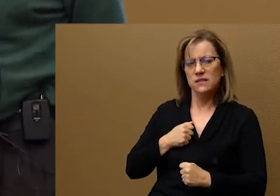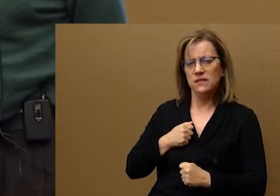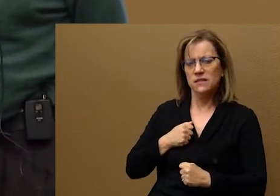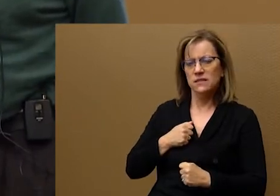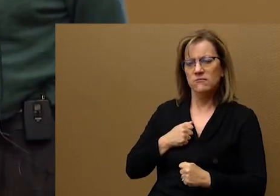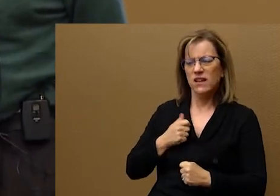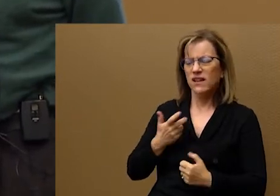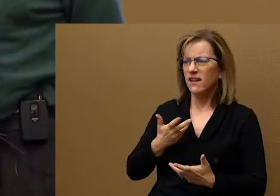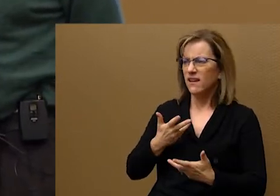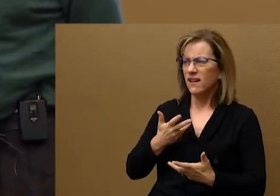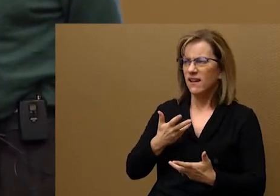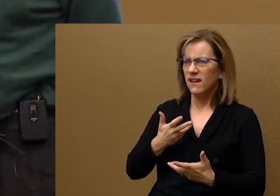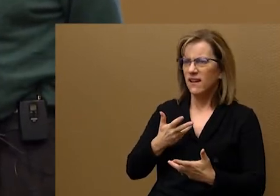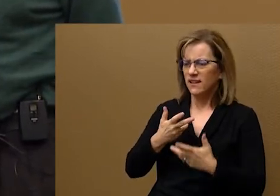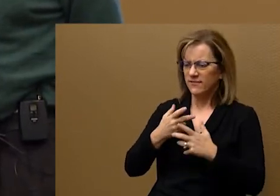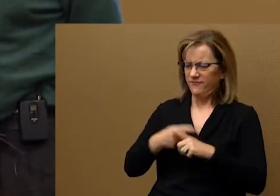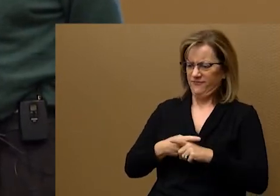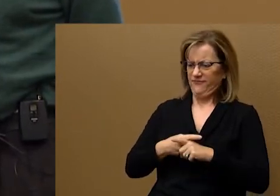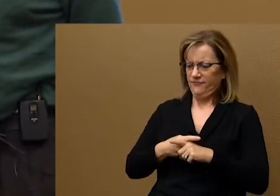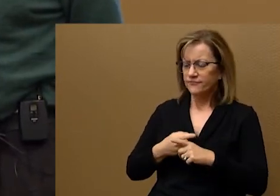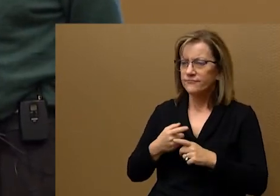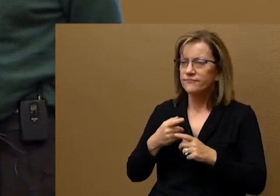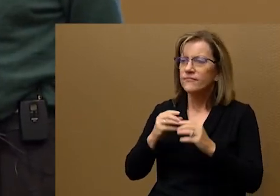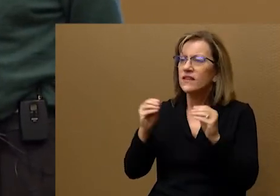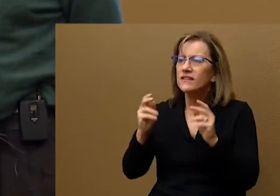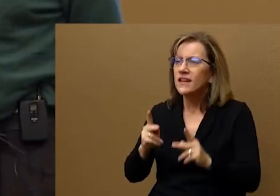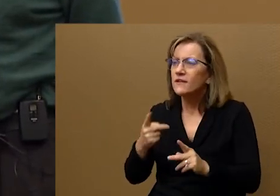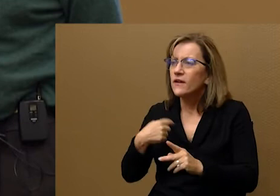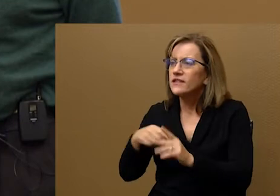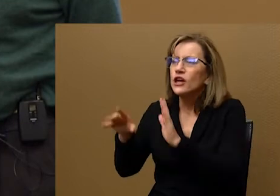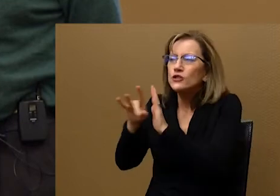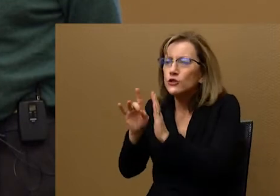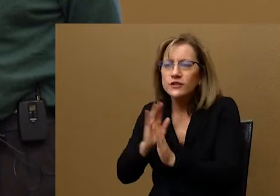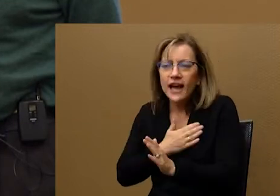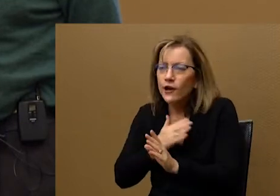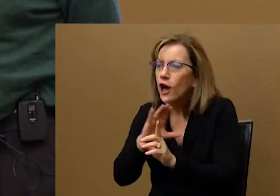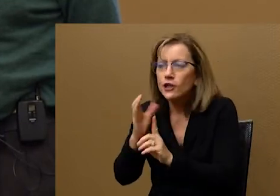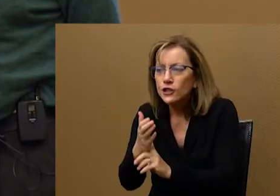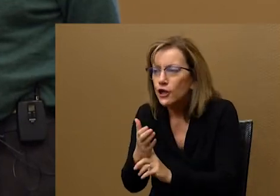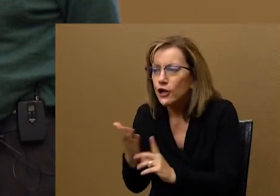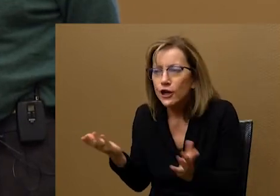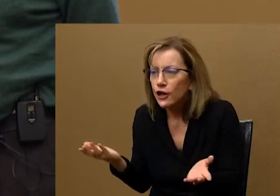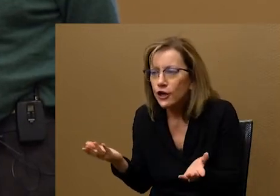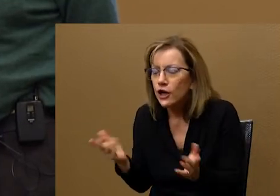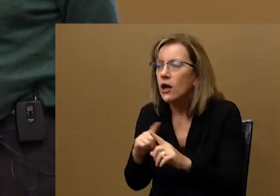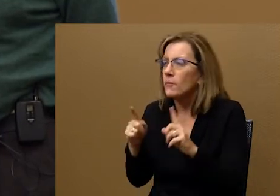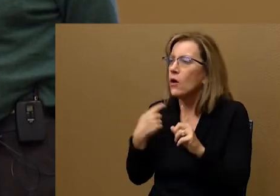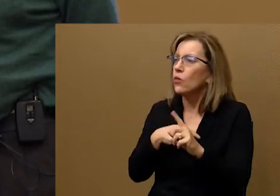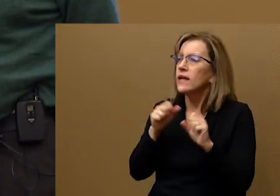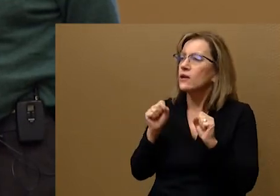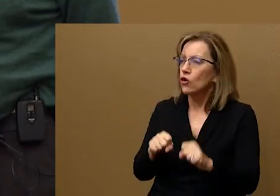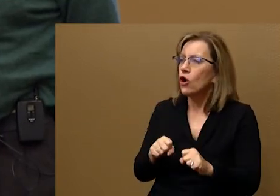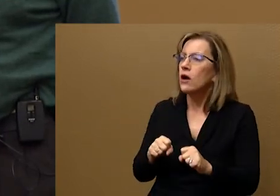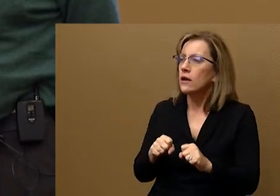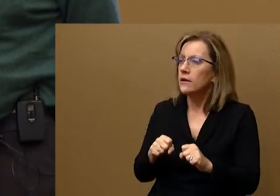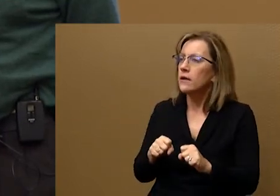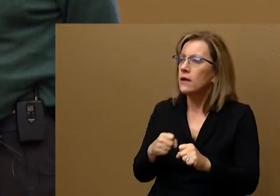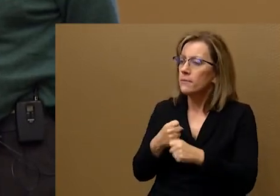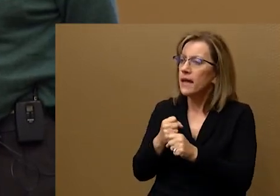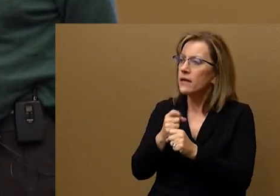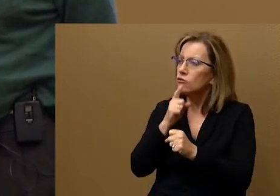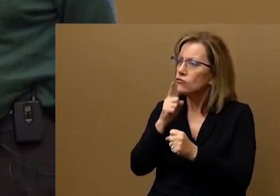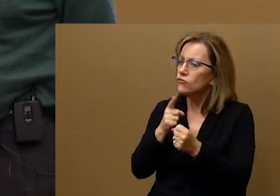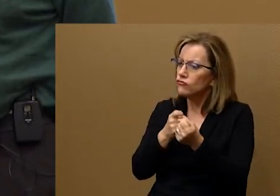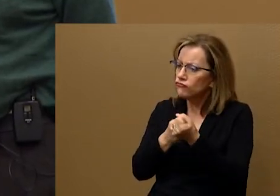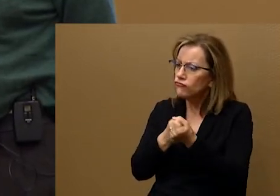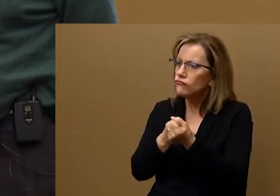It was difficult to reconcile in my mind because, well, none of us can choose our culture, but we can